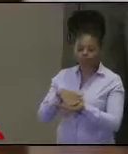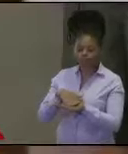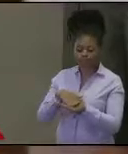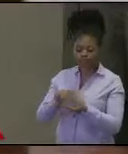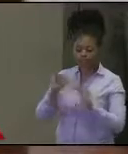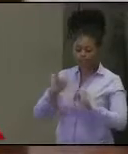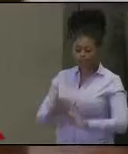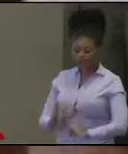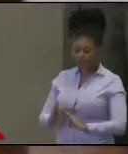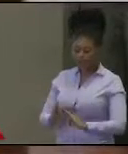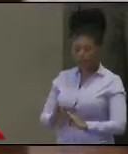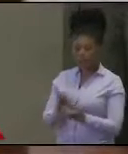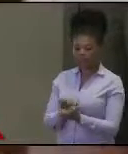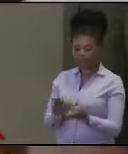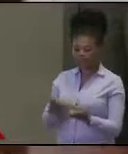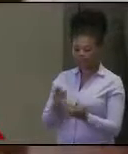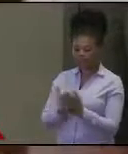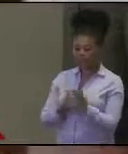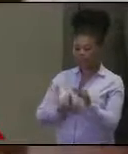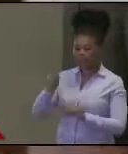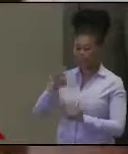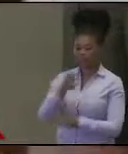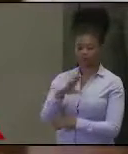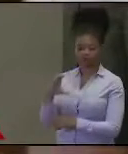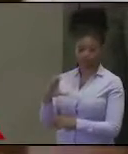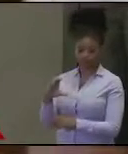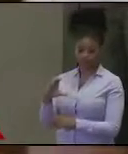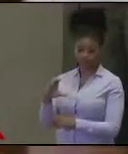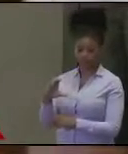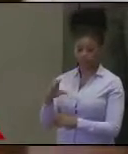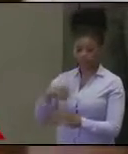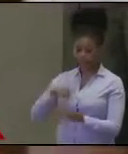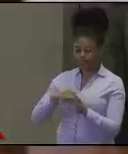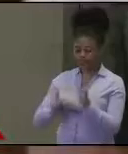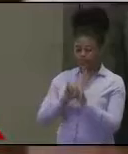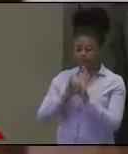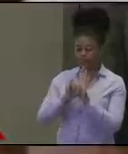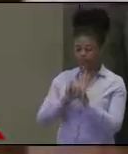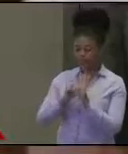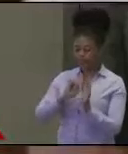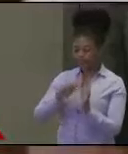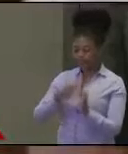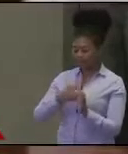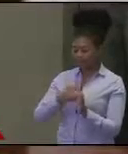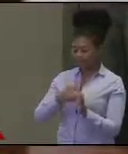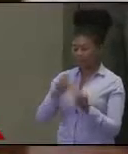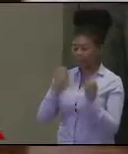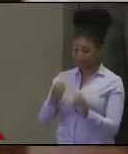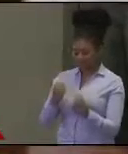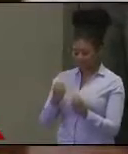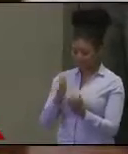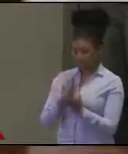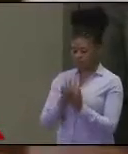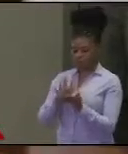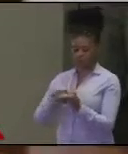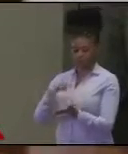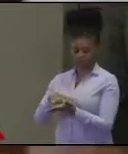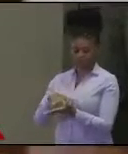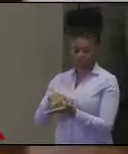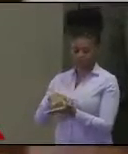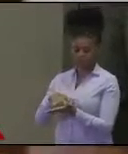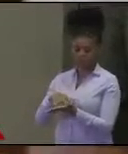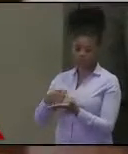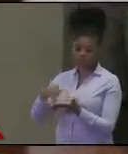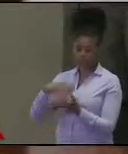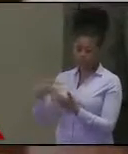livable, equitable, and prosperous Eastern Cape, to identify our strengths and shortfalls, and to collaborate